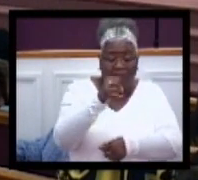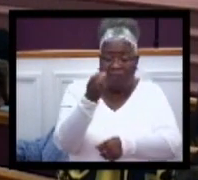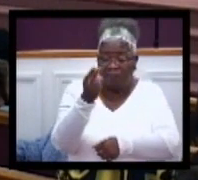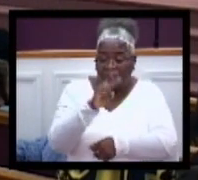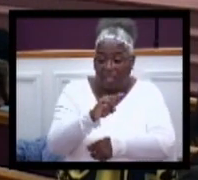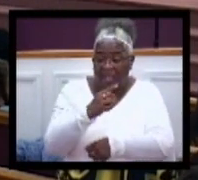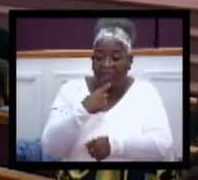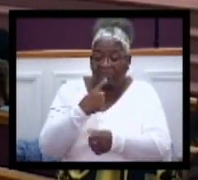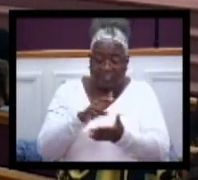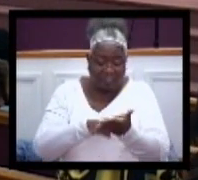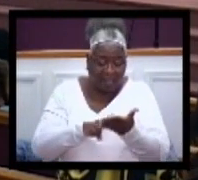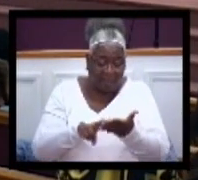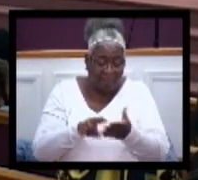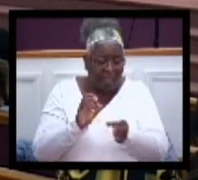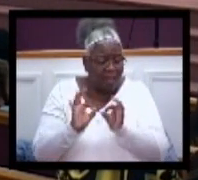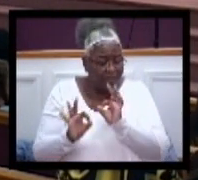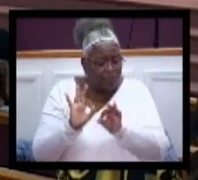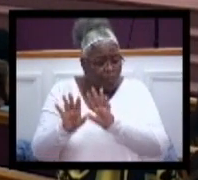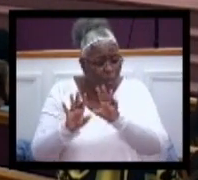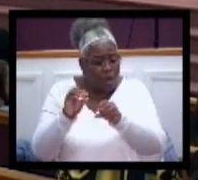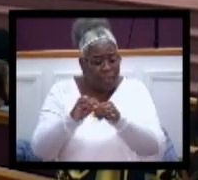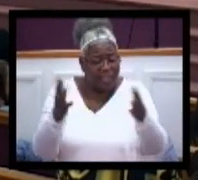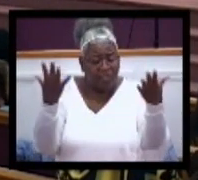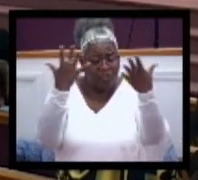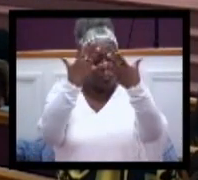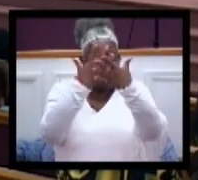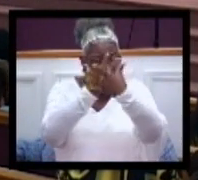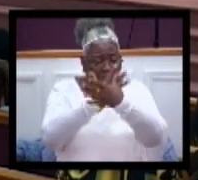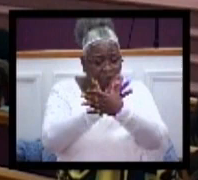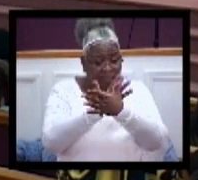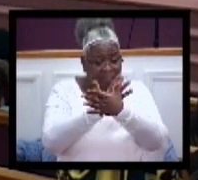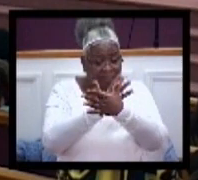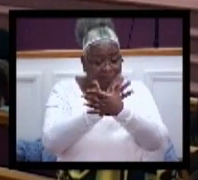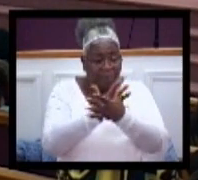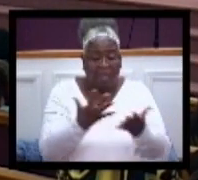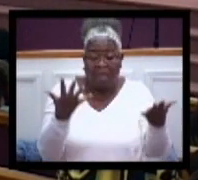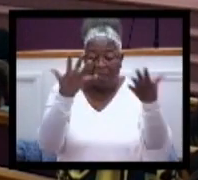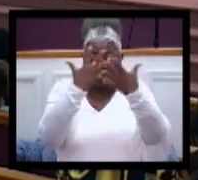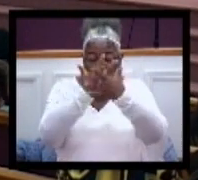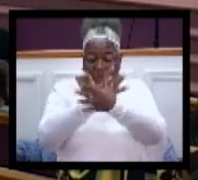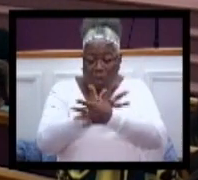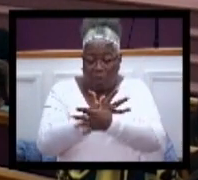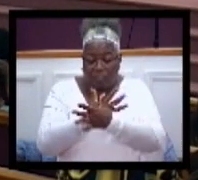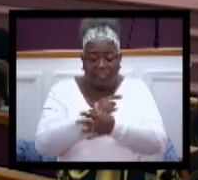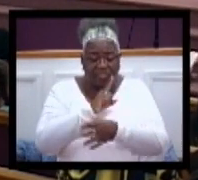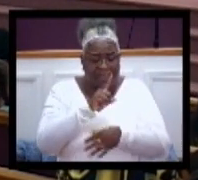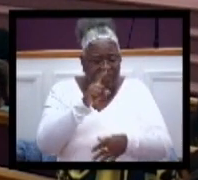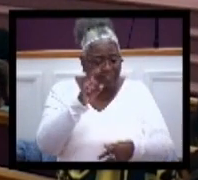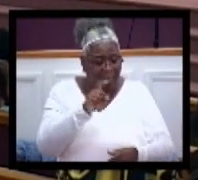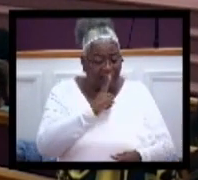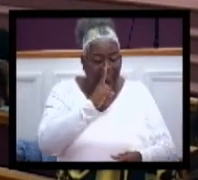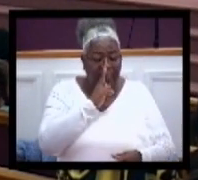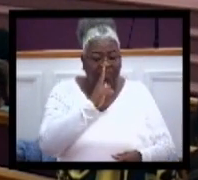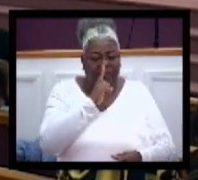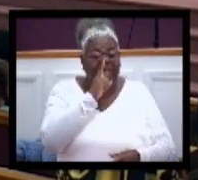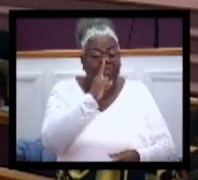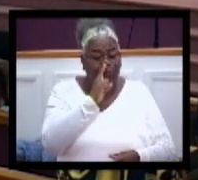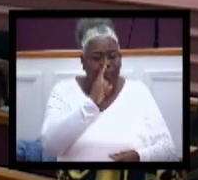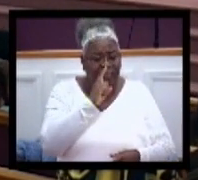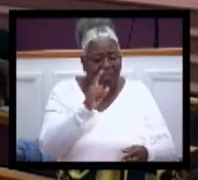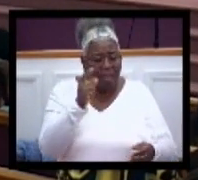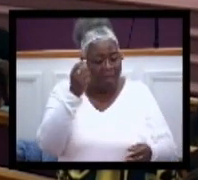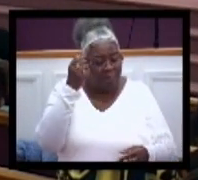you walk in darkness, darkness is ignorance